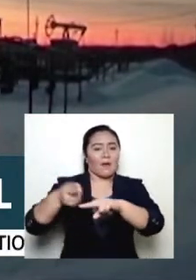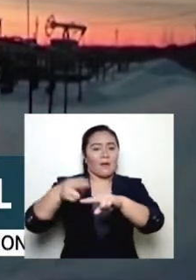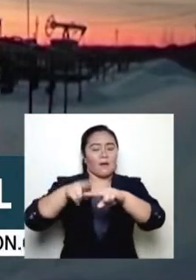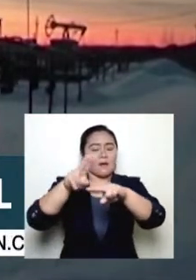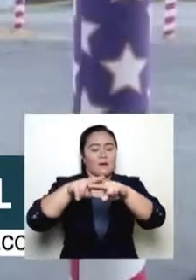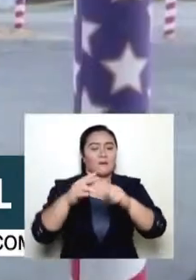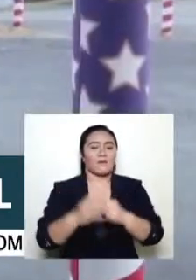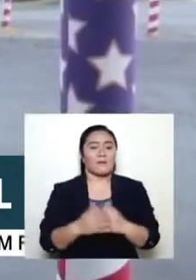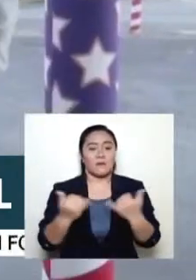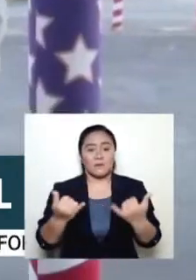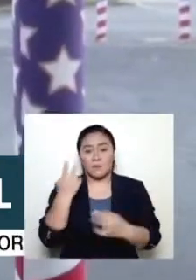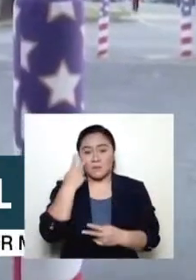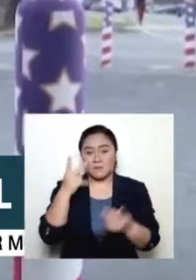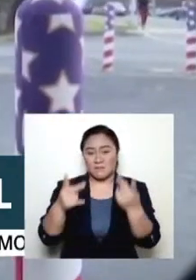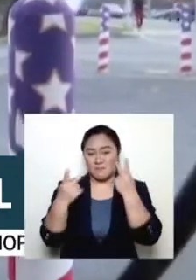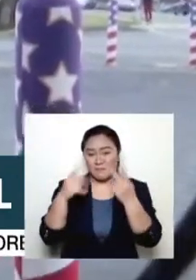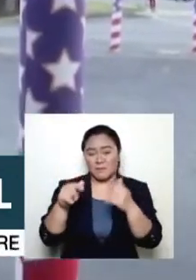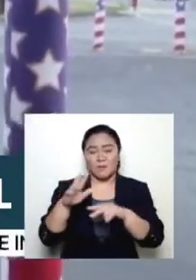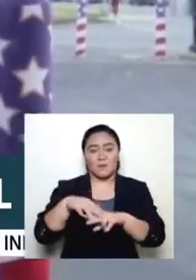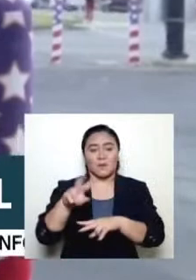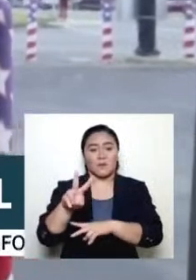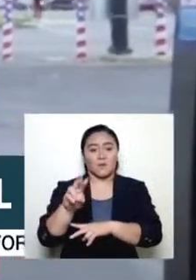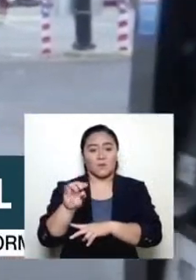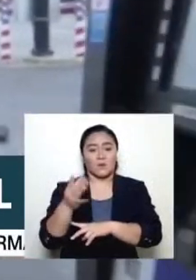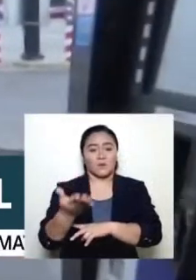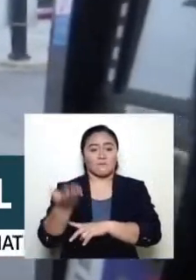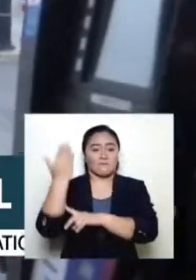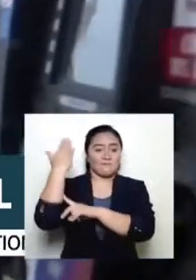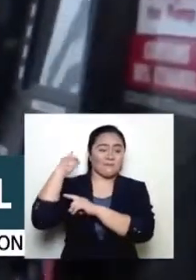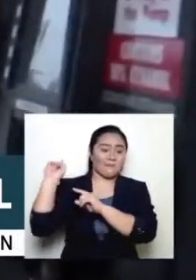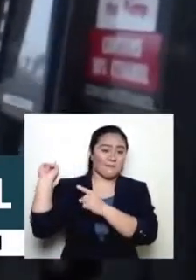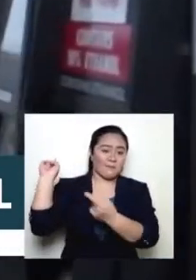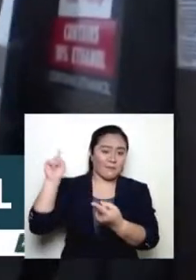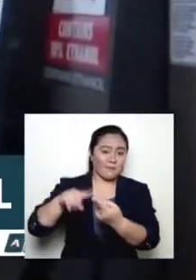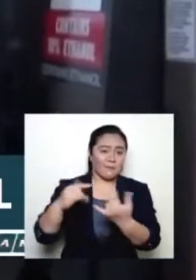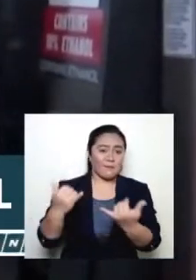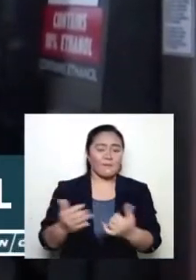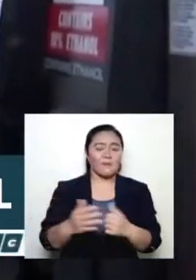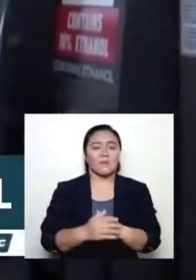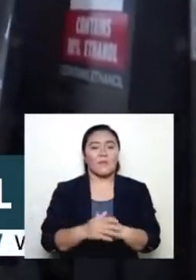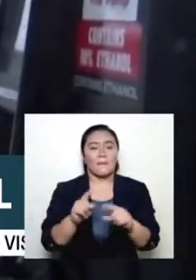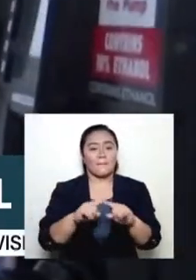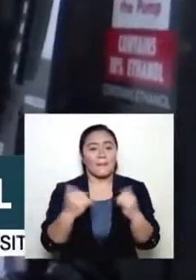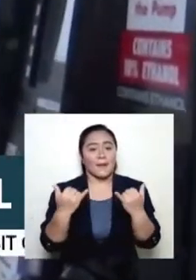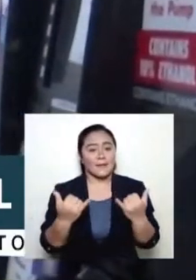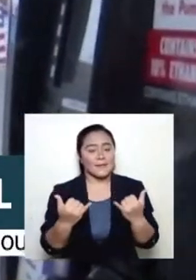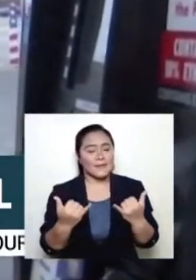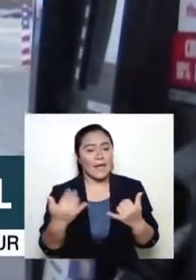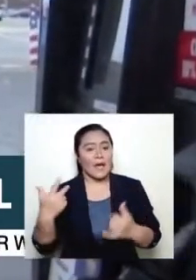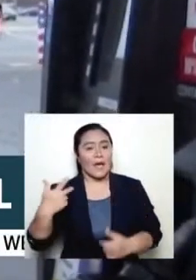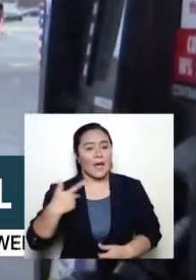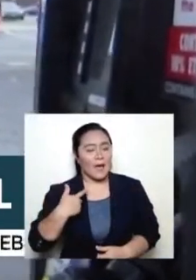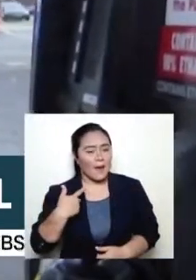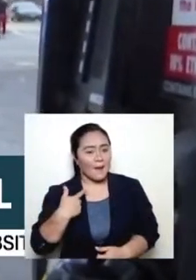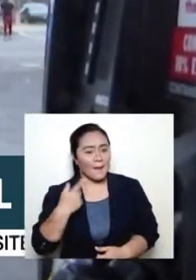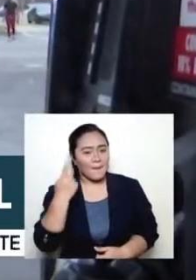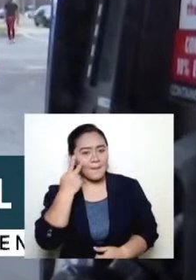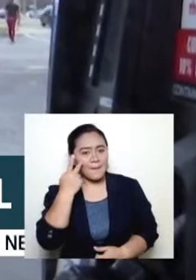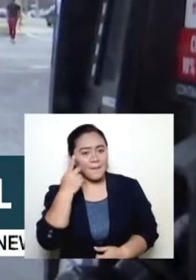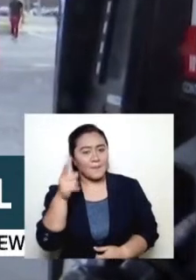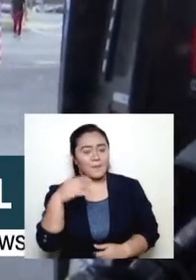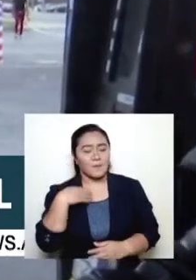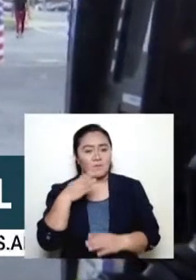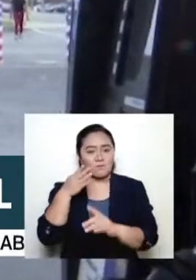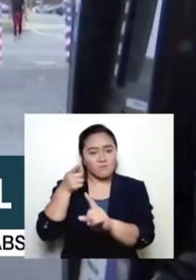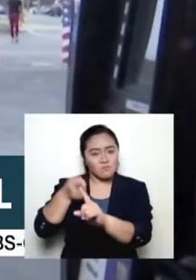seen since 2008, and Americans are getting sticker shock at the pump. But some don't mind if it means condemning Russia. As far as I'm